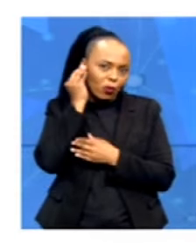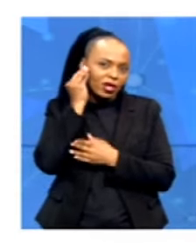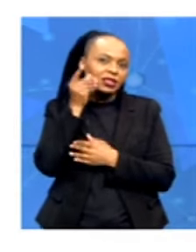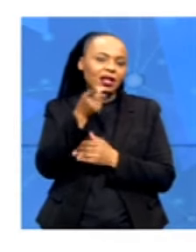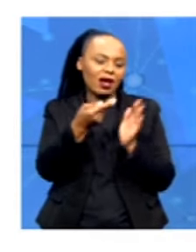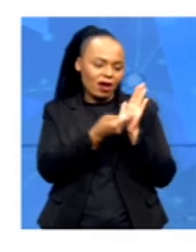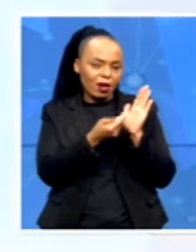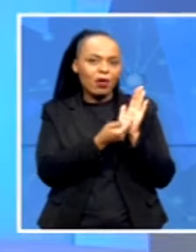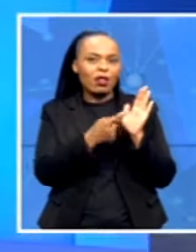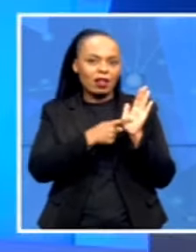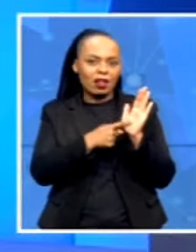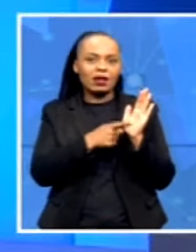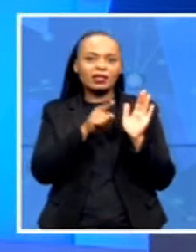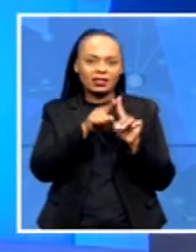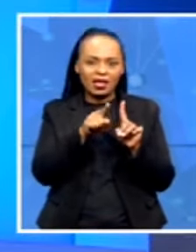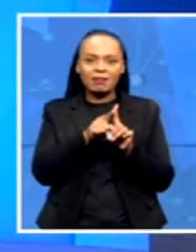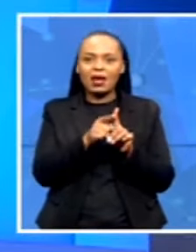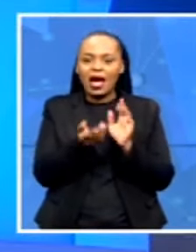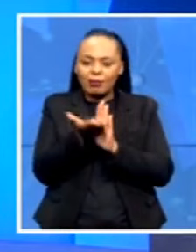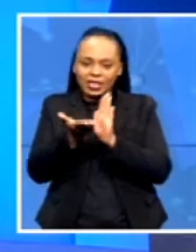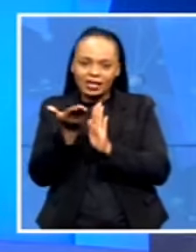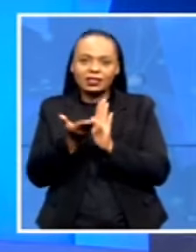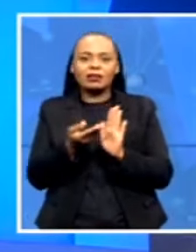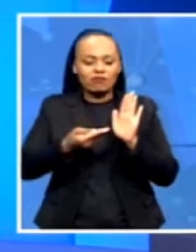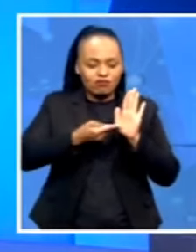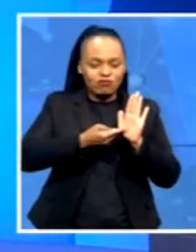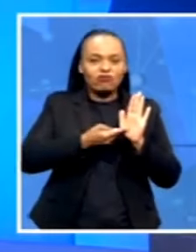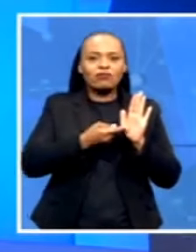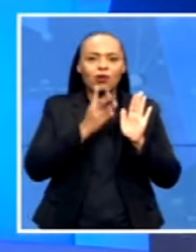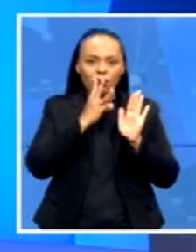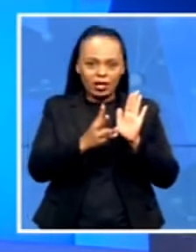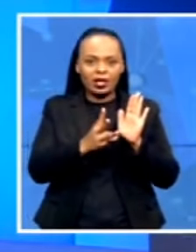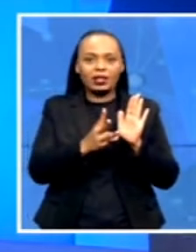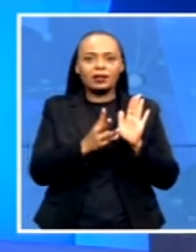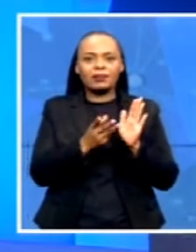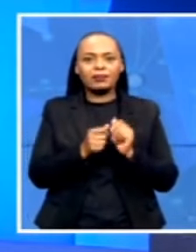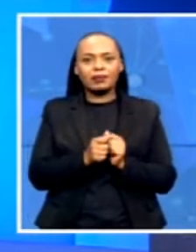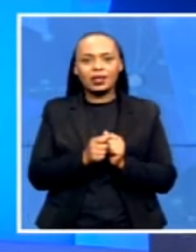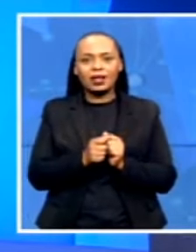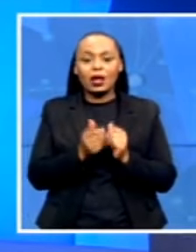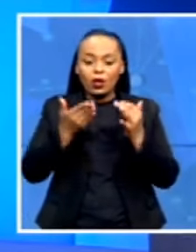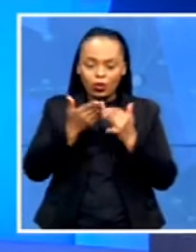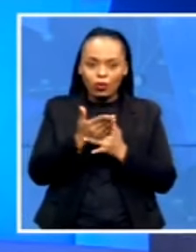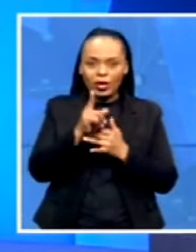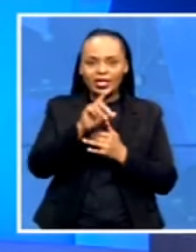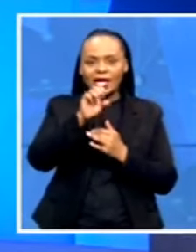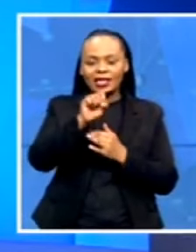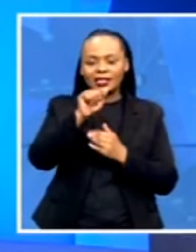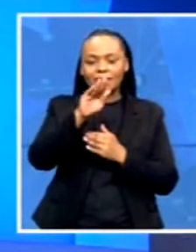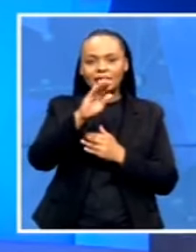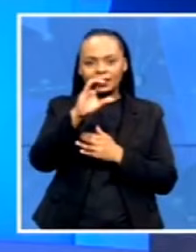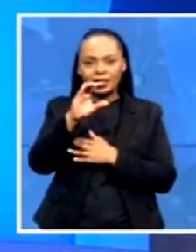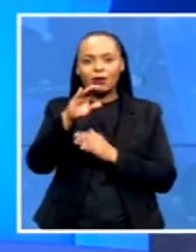But more than anything, we've taken all the SABC program. All the SABC programming is available on a certain portion of the website.